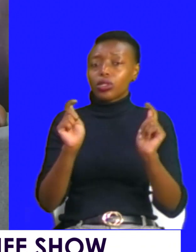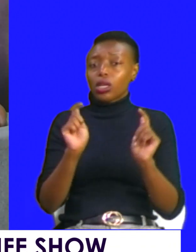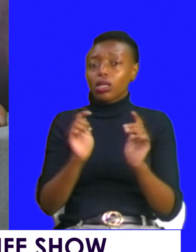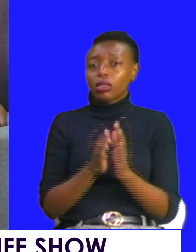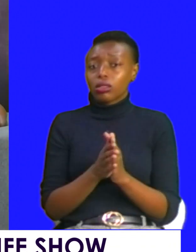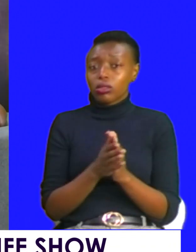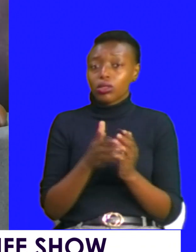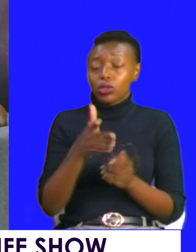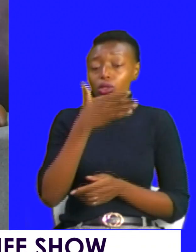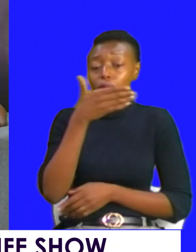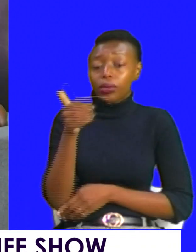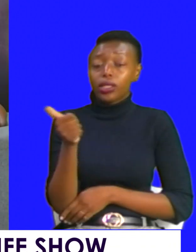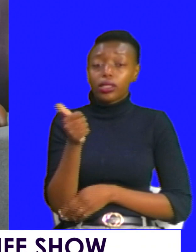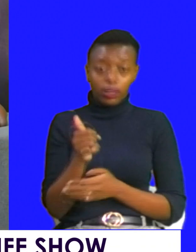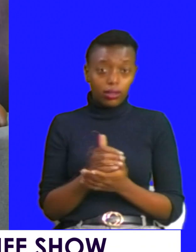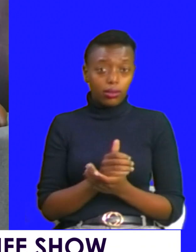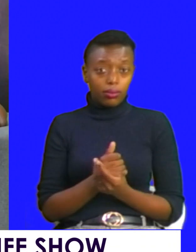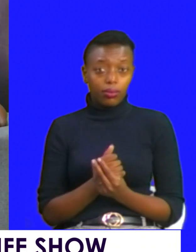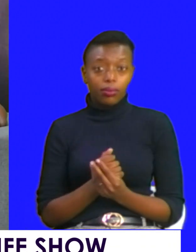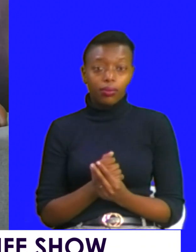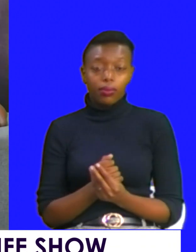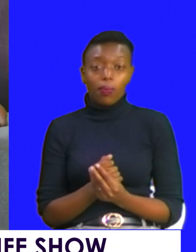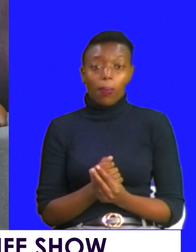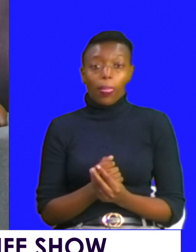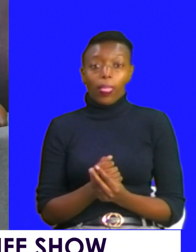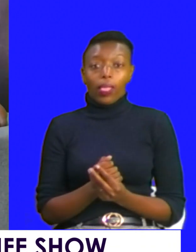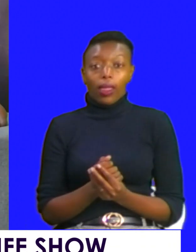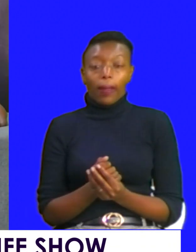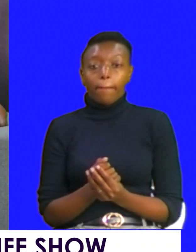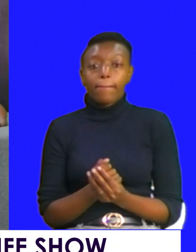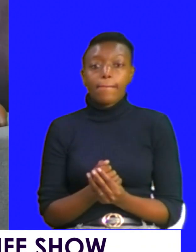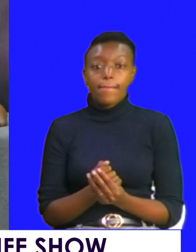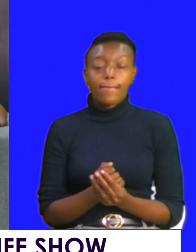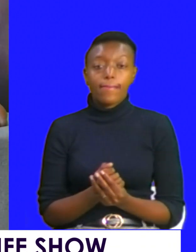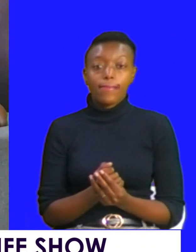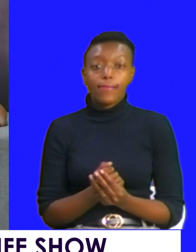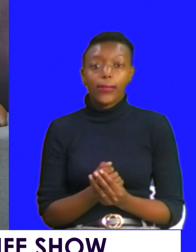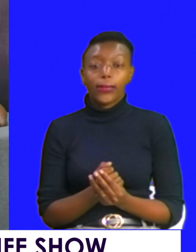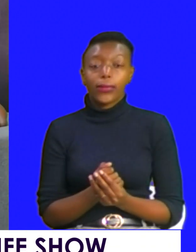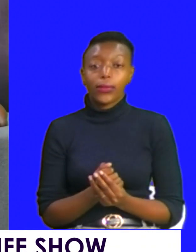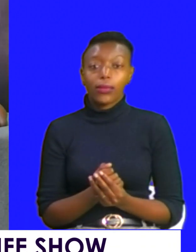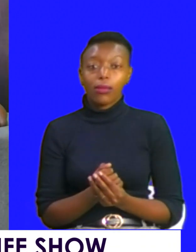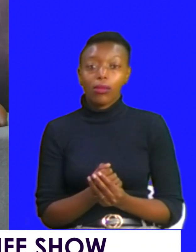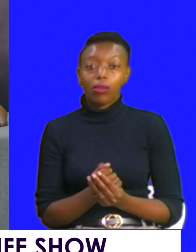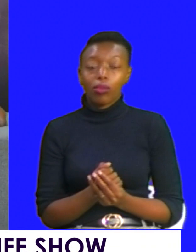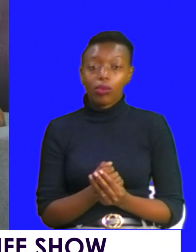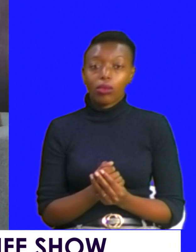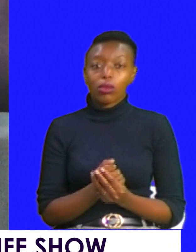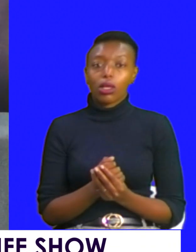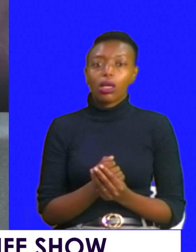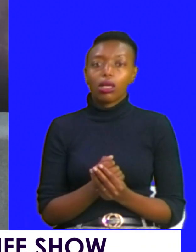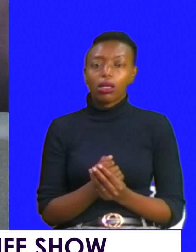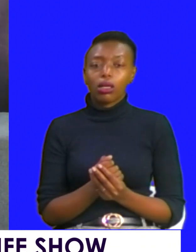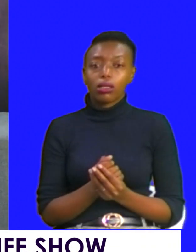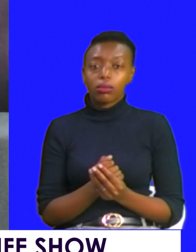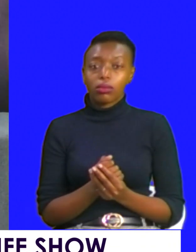you are, these are companies dealing in the same product, Yeah. so you can't be in this and then in that And one. in this